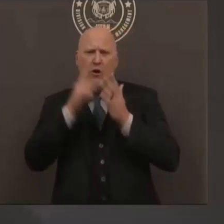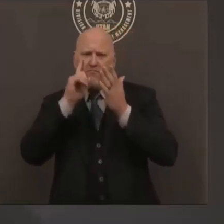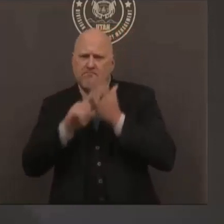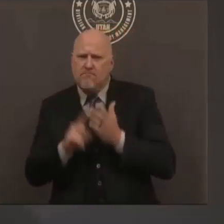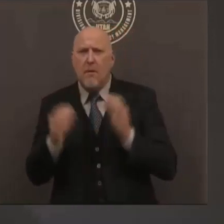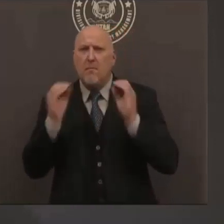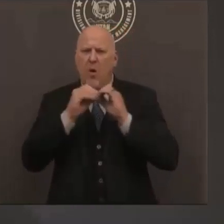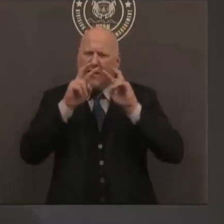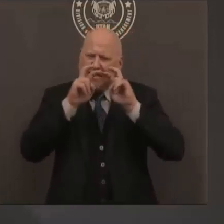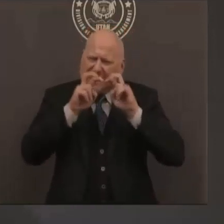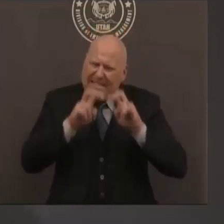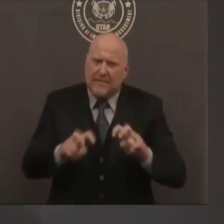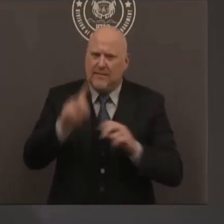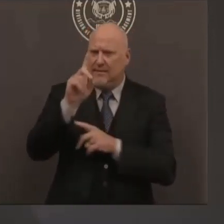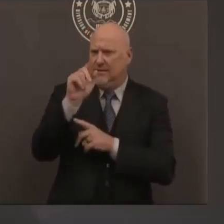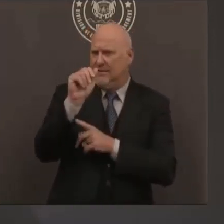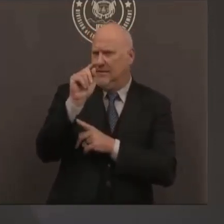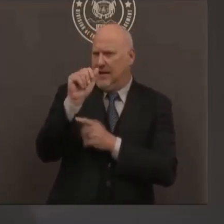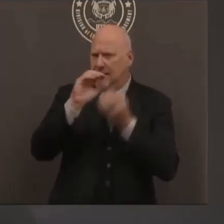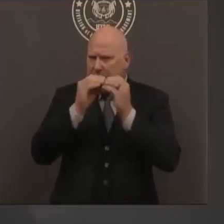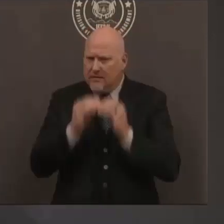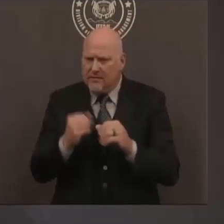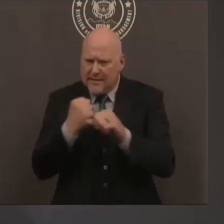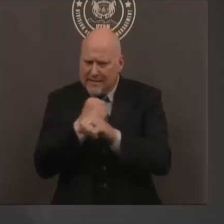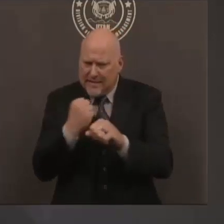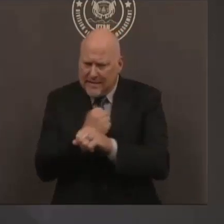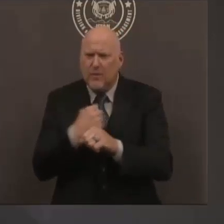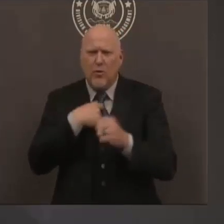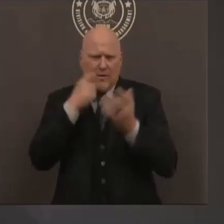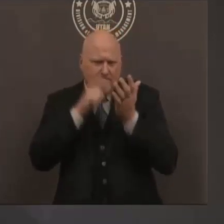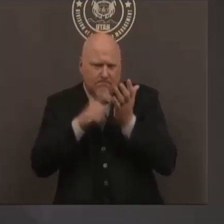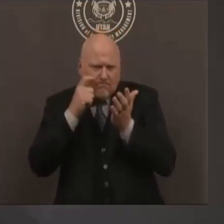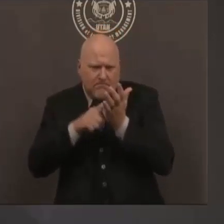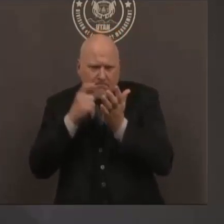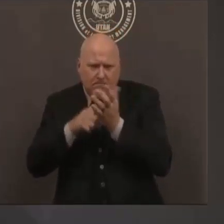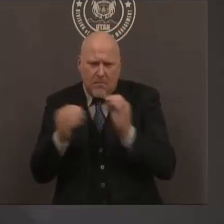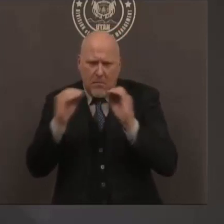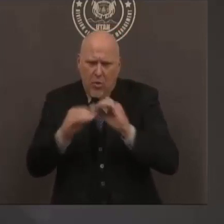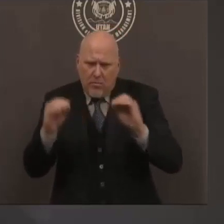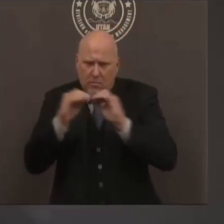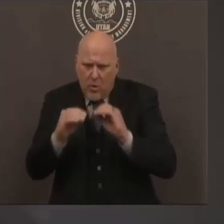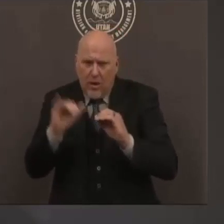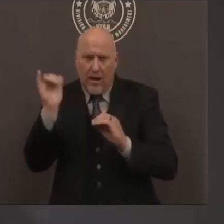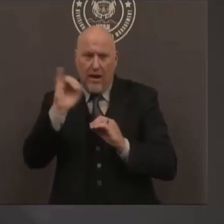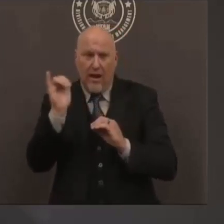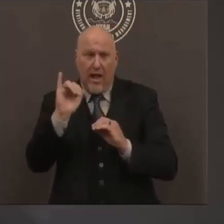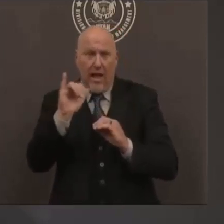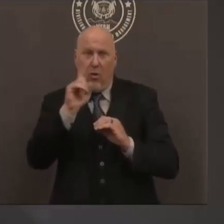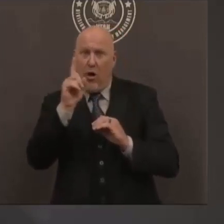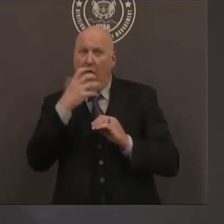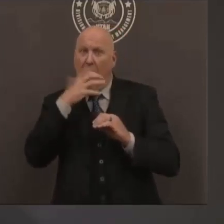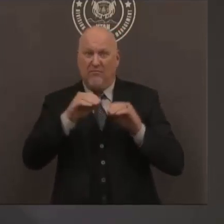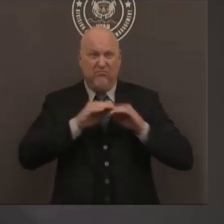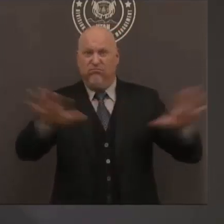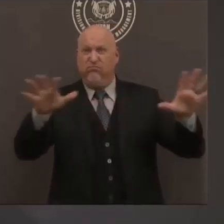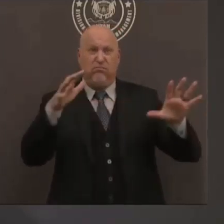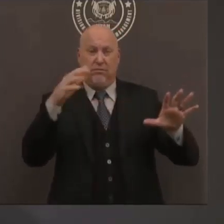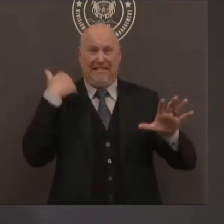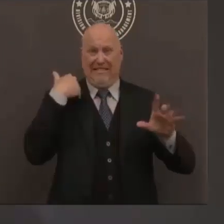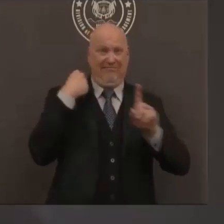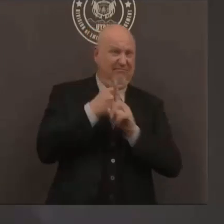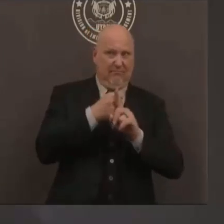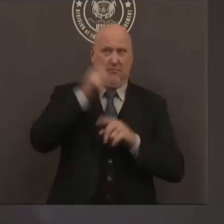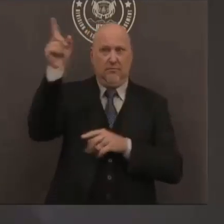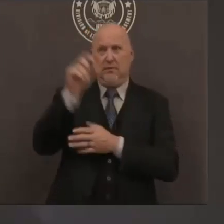In particular, Summit County was our first hotspot in Utah, and they responded in part by issuing a shelter-in-place